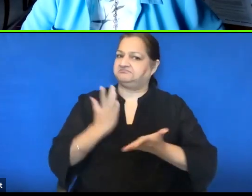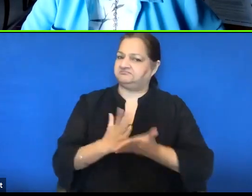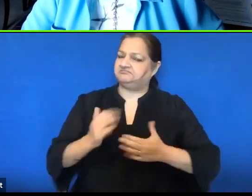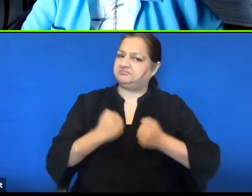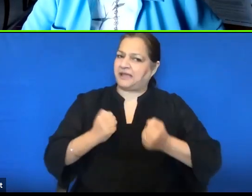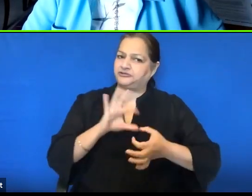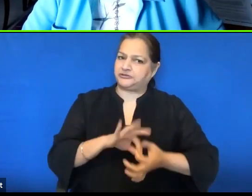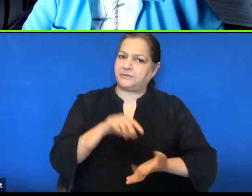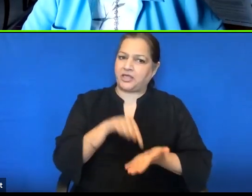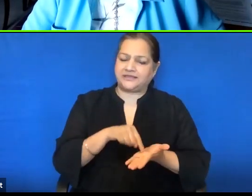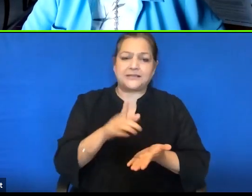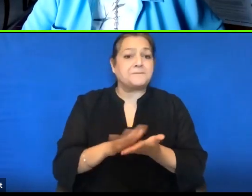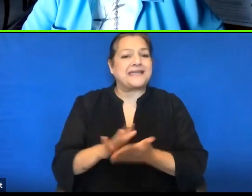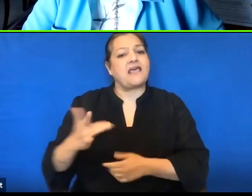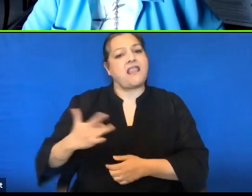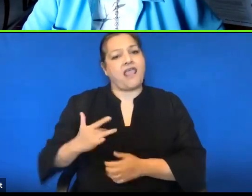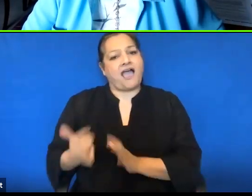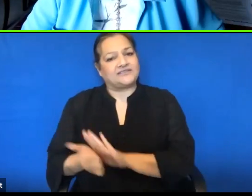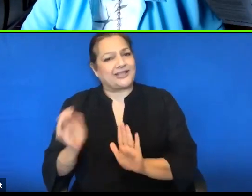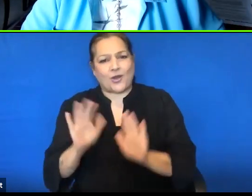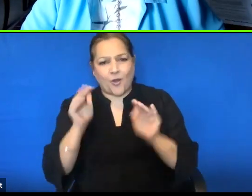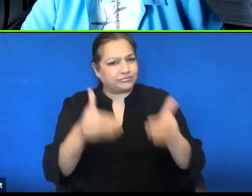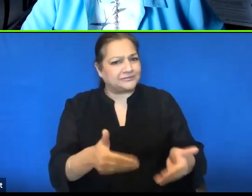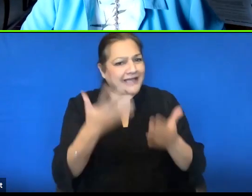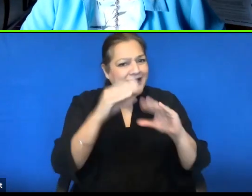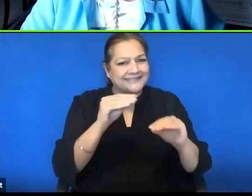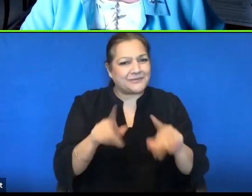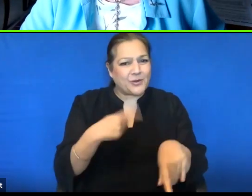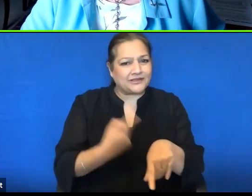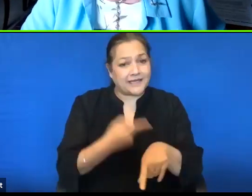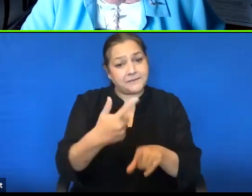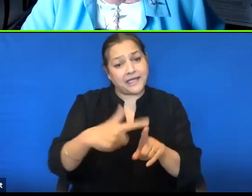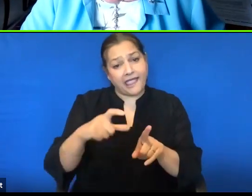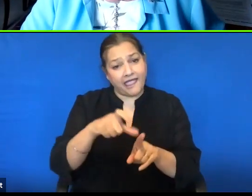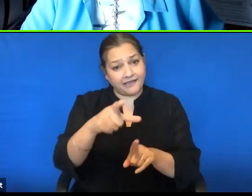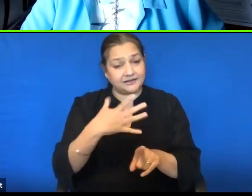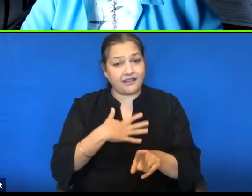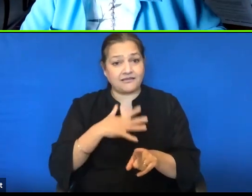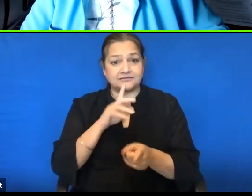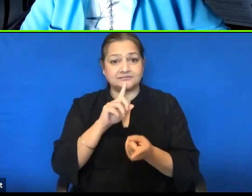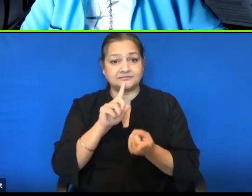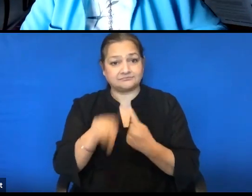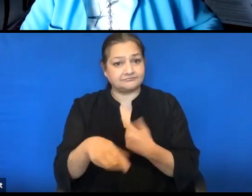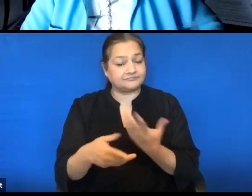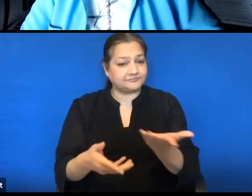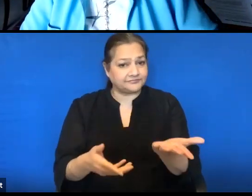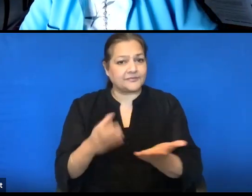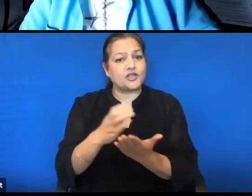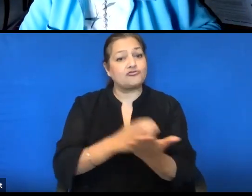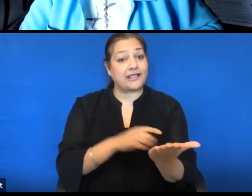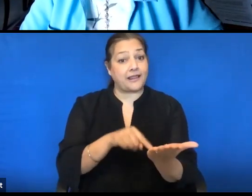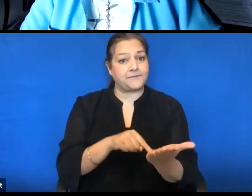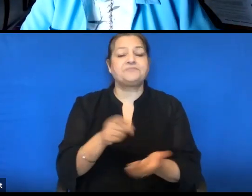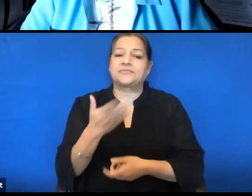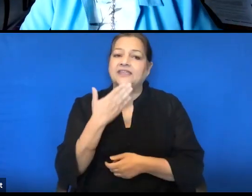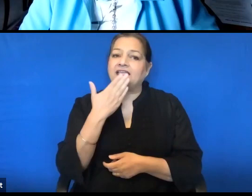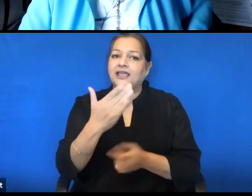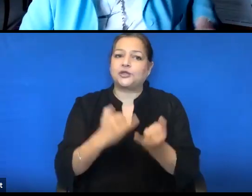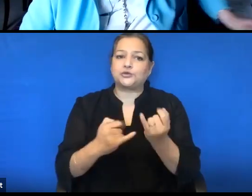in instead of the focus on academic? Right, Ed, would you like to start us off on that one, the curriculum? Yeah, well, thanks, Sue, and thanks, David, for the